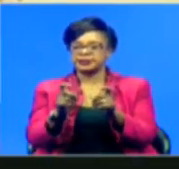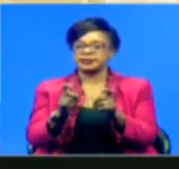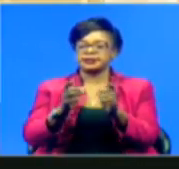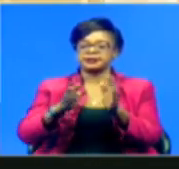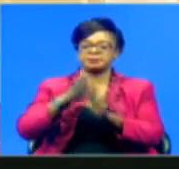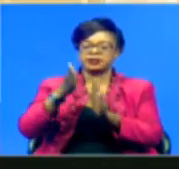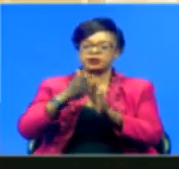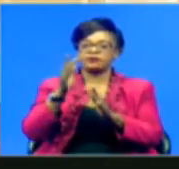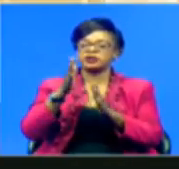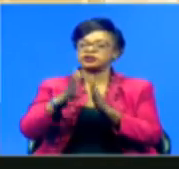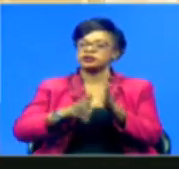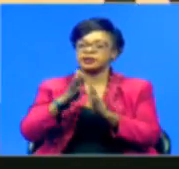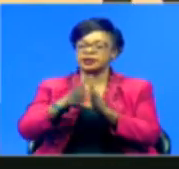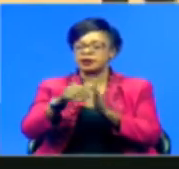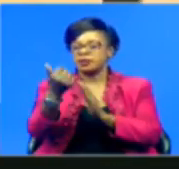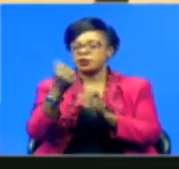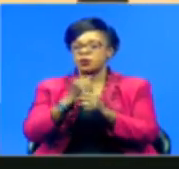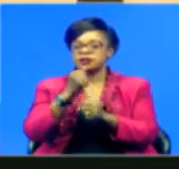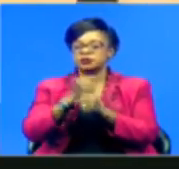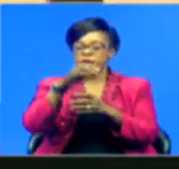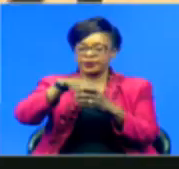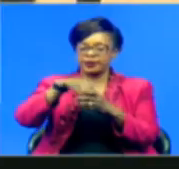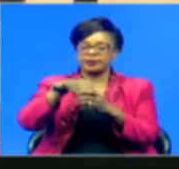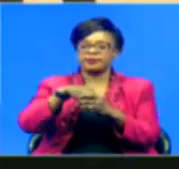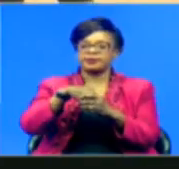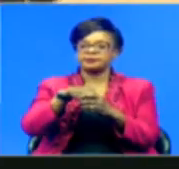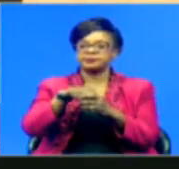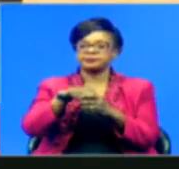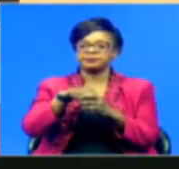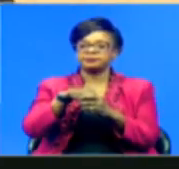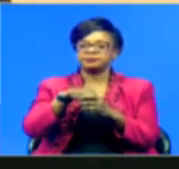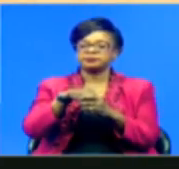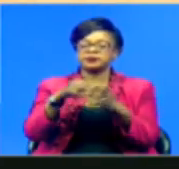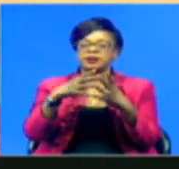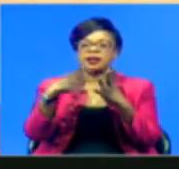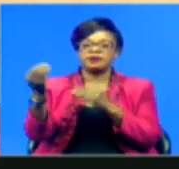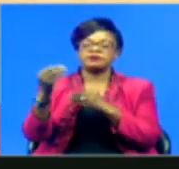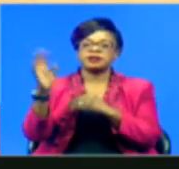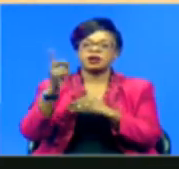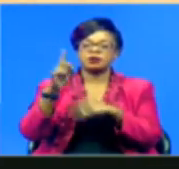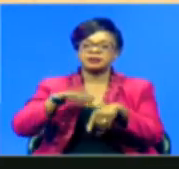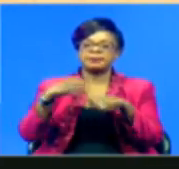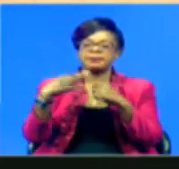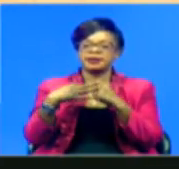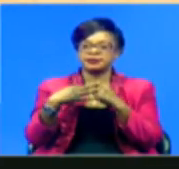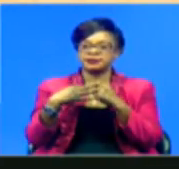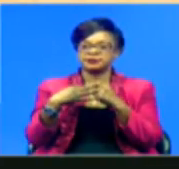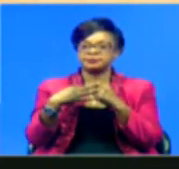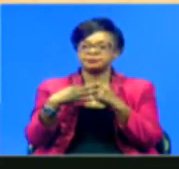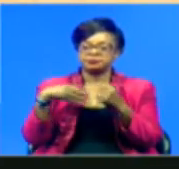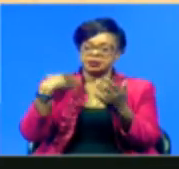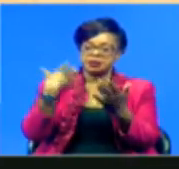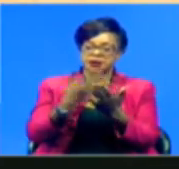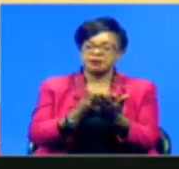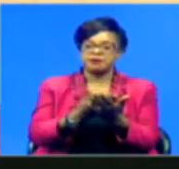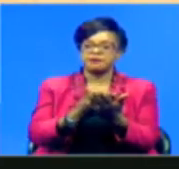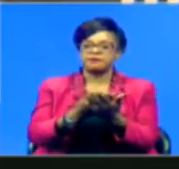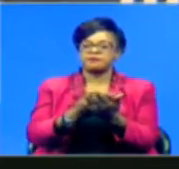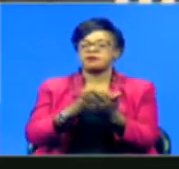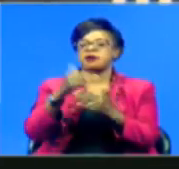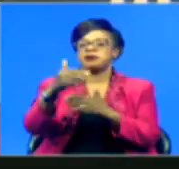and other works within the station. This train left Nairobi at 8 in the morning and arrived a few minutes after 1